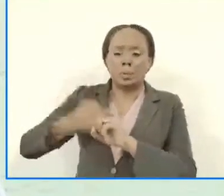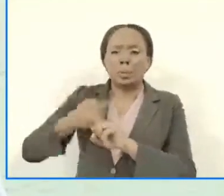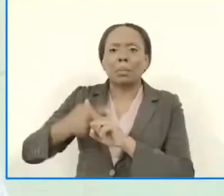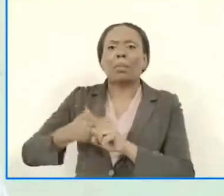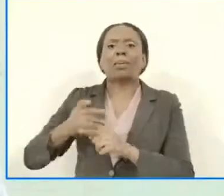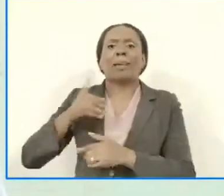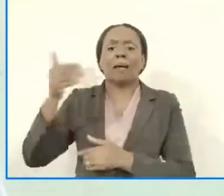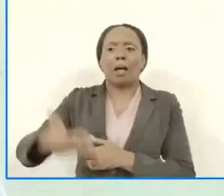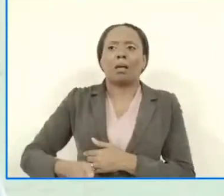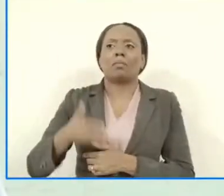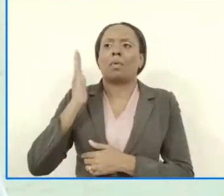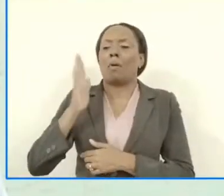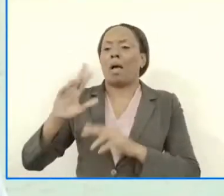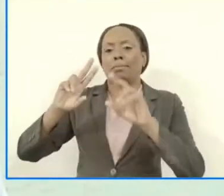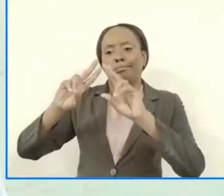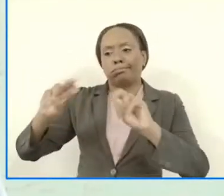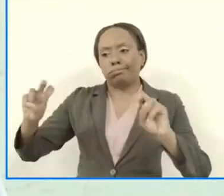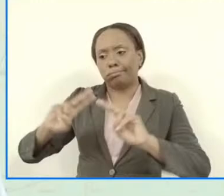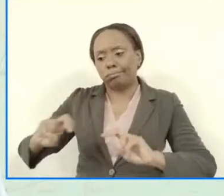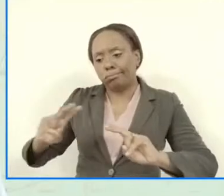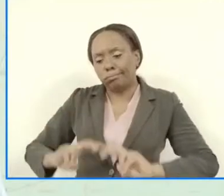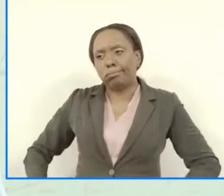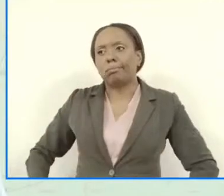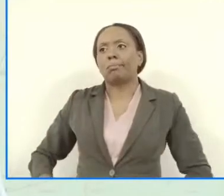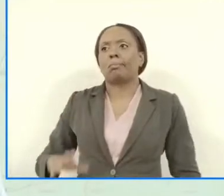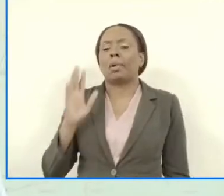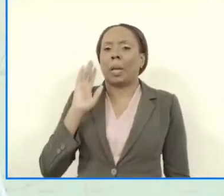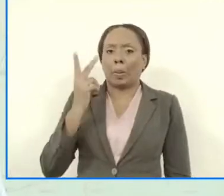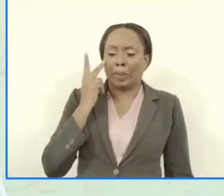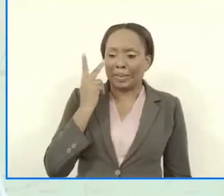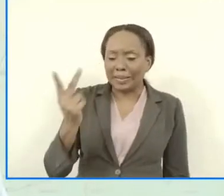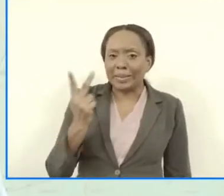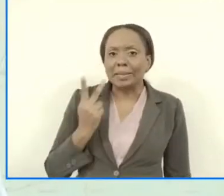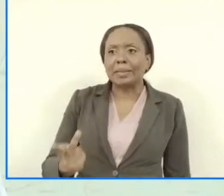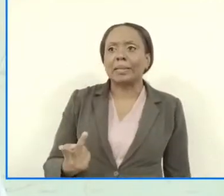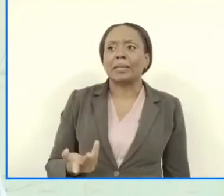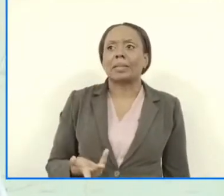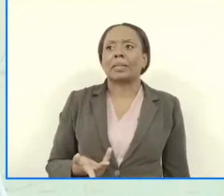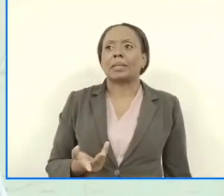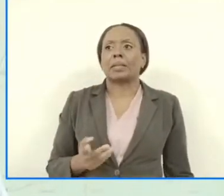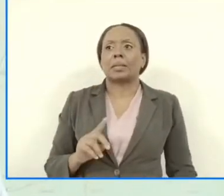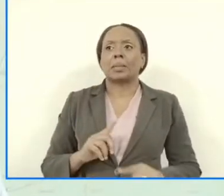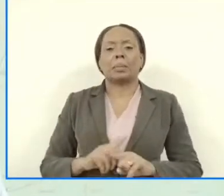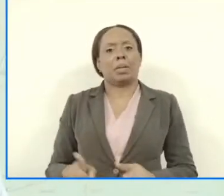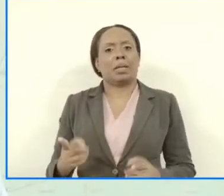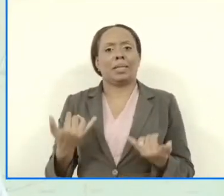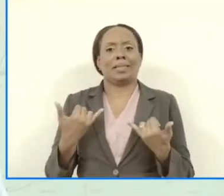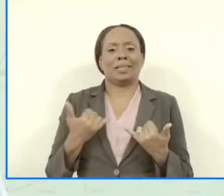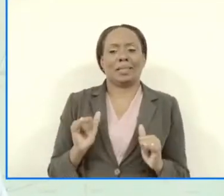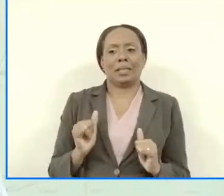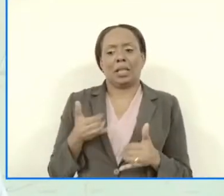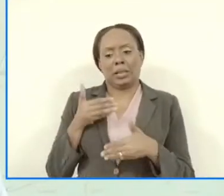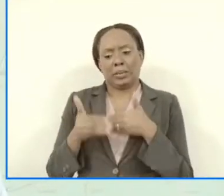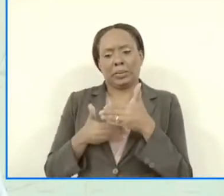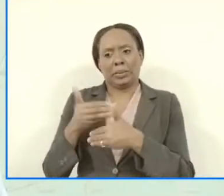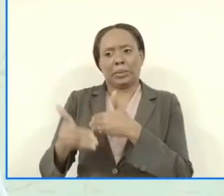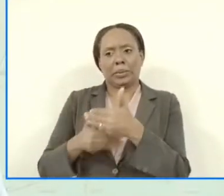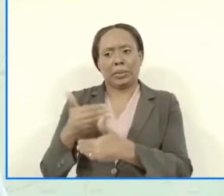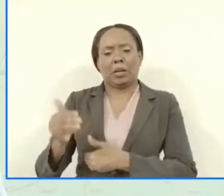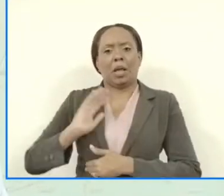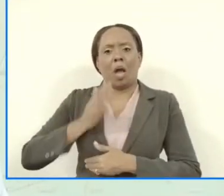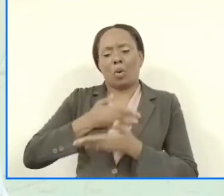and verification of the track forecast and intensity, etc. So this is a live and ongoing